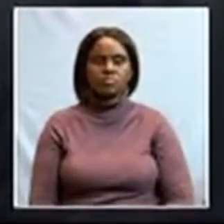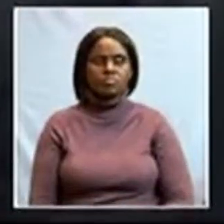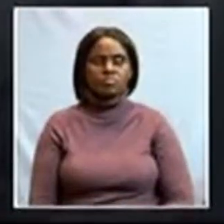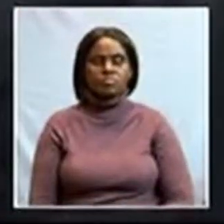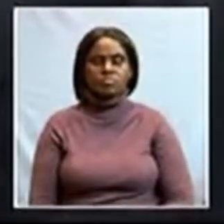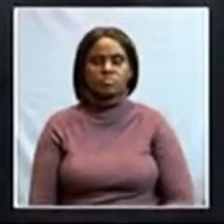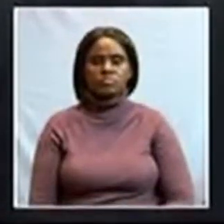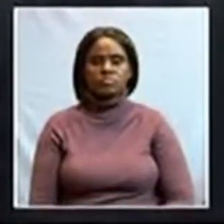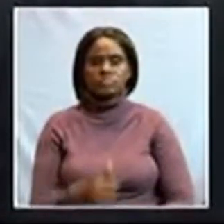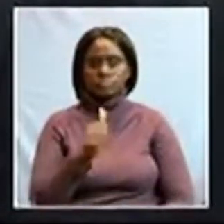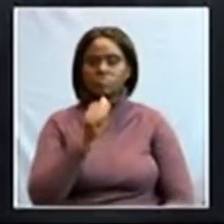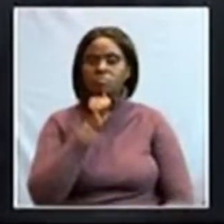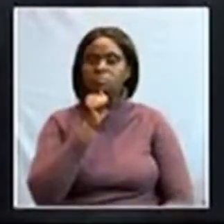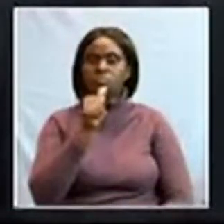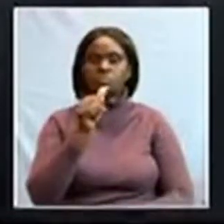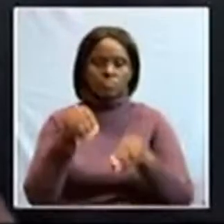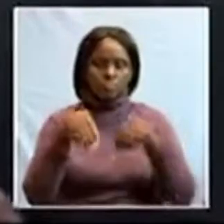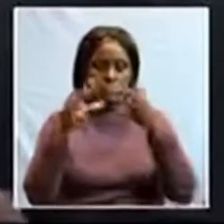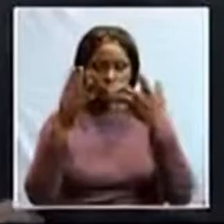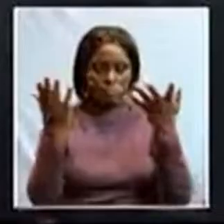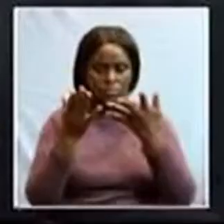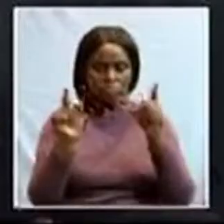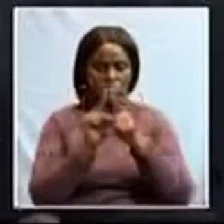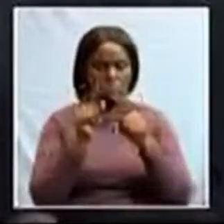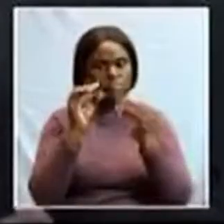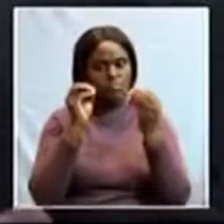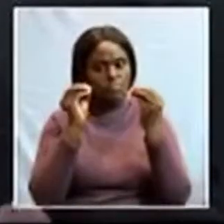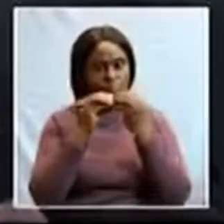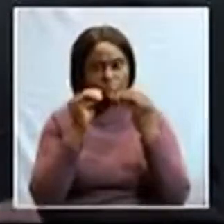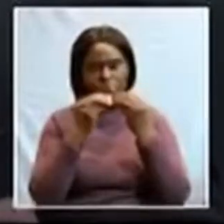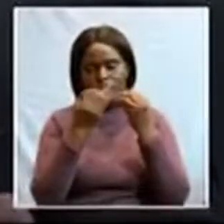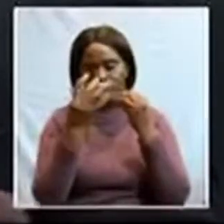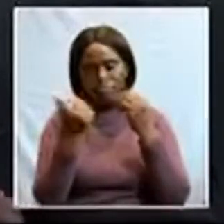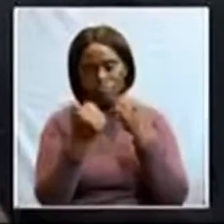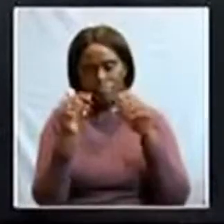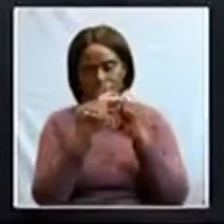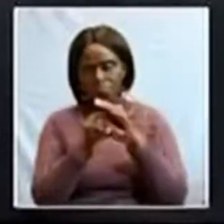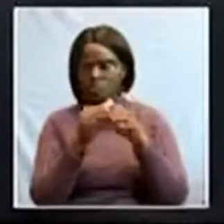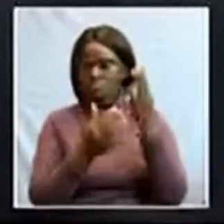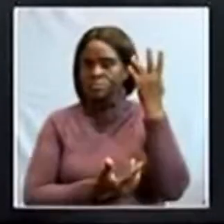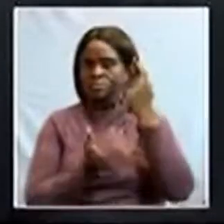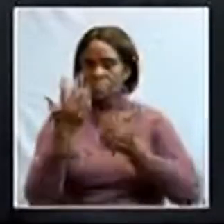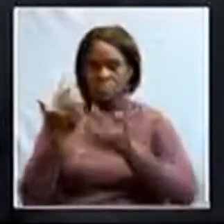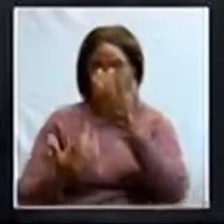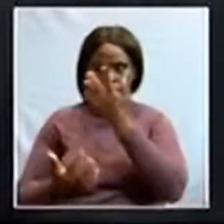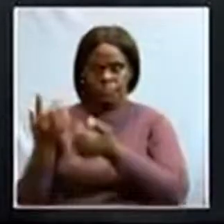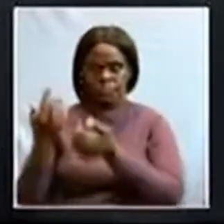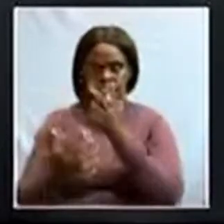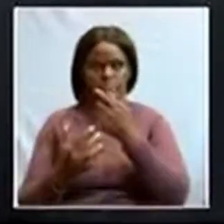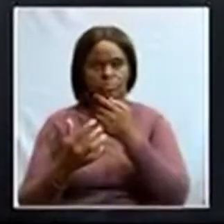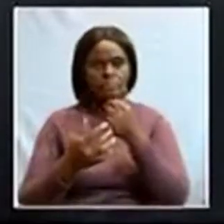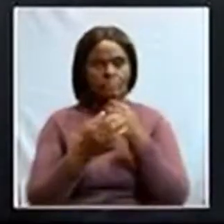that you did not deliver, and many more other, maybe on the firefighting issues.